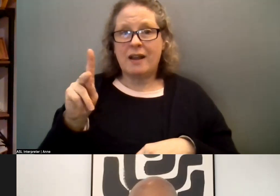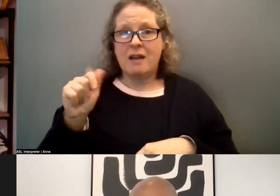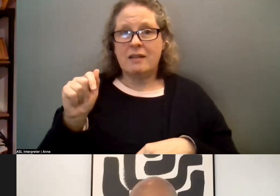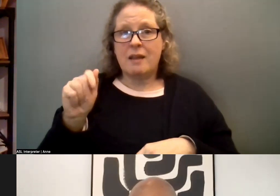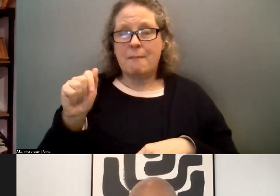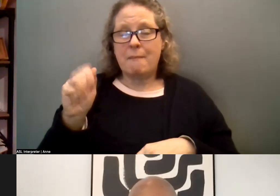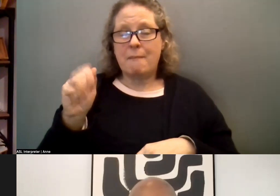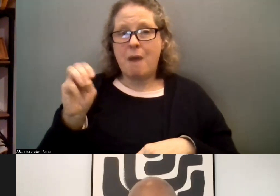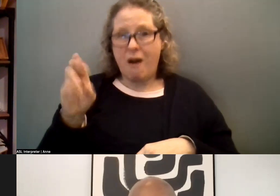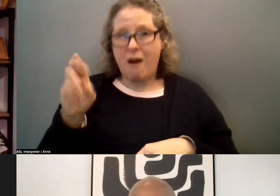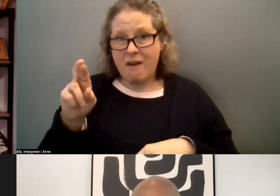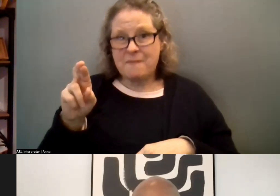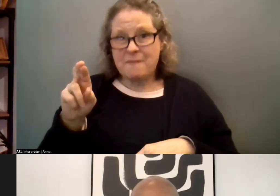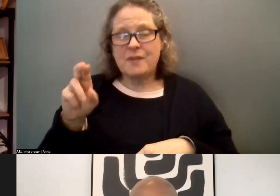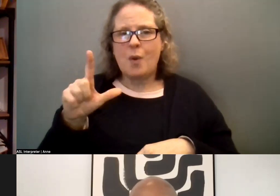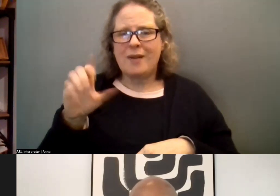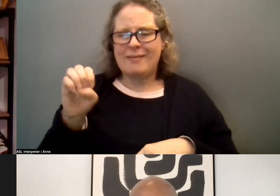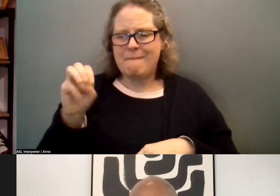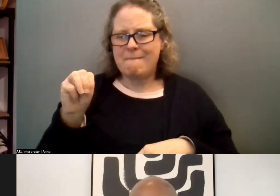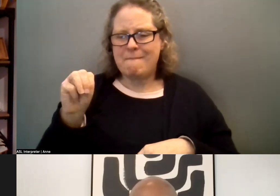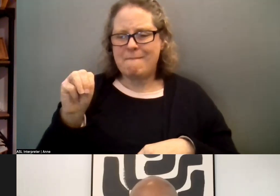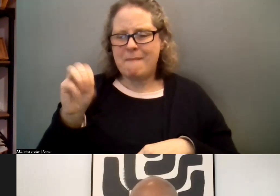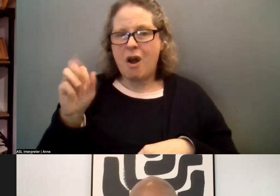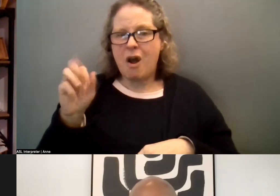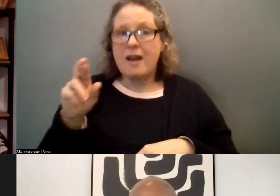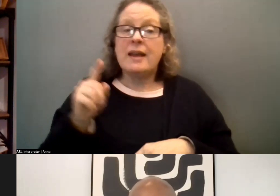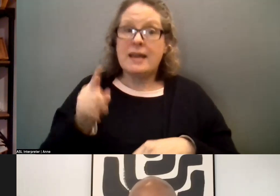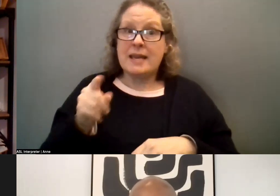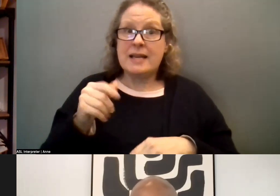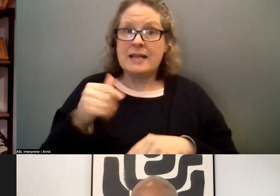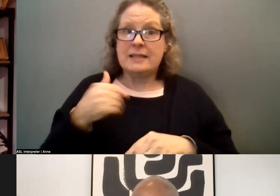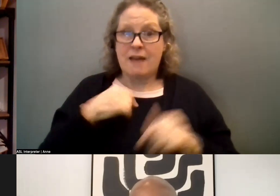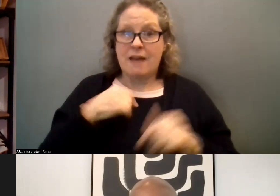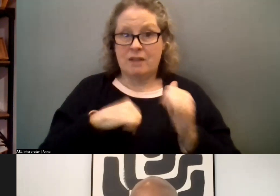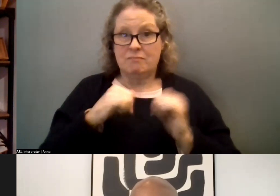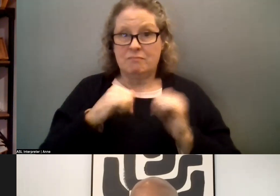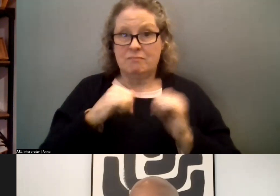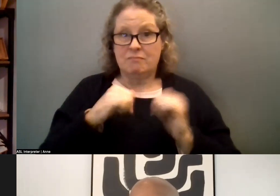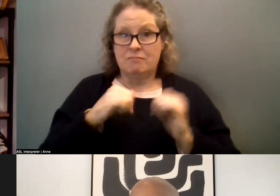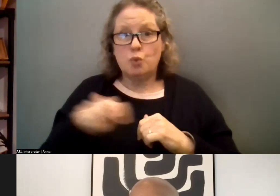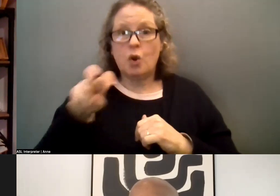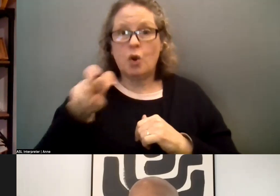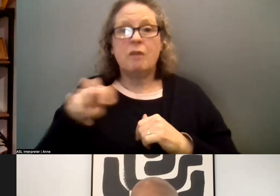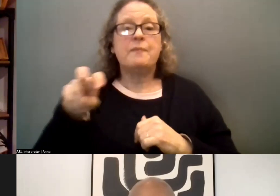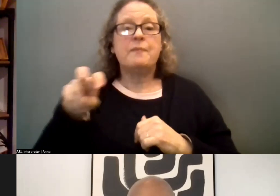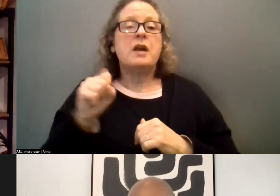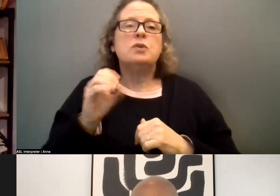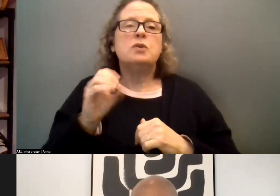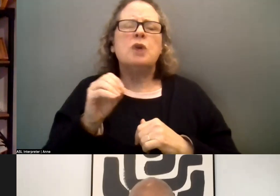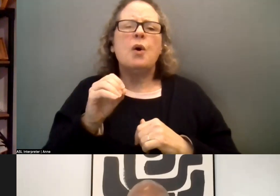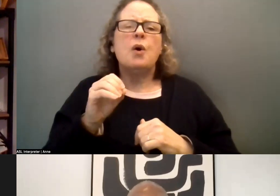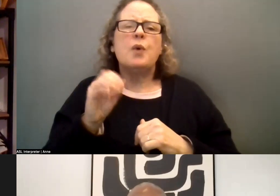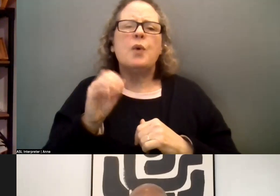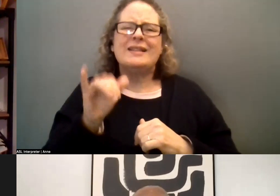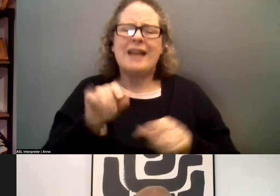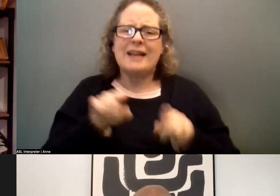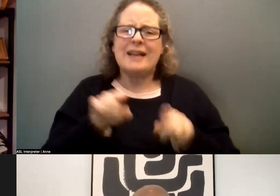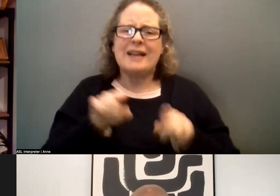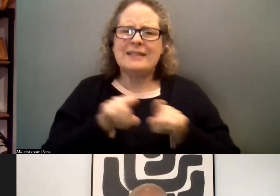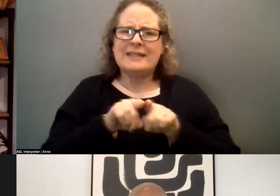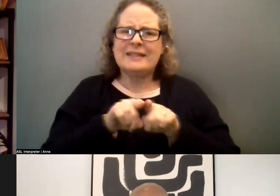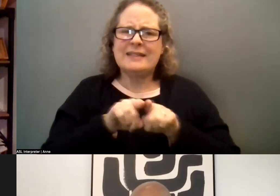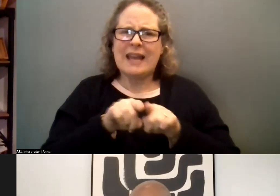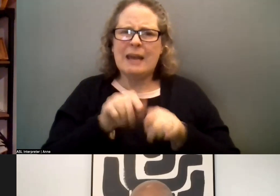that same practice useful in our very, is it useful in the